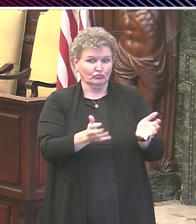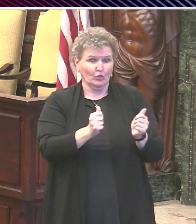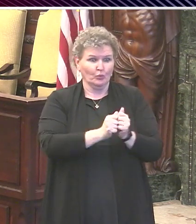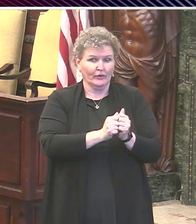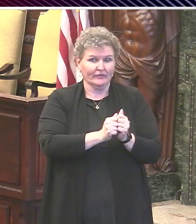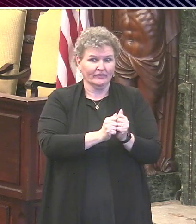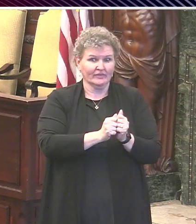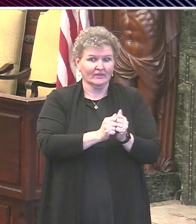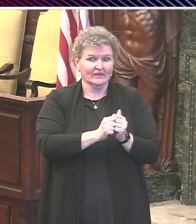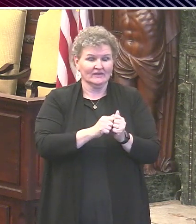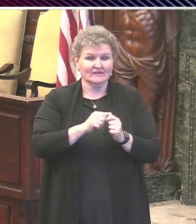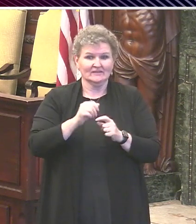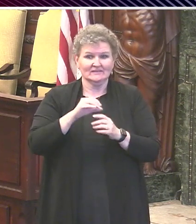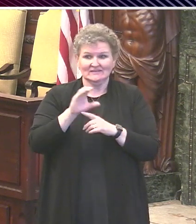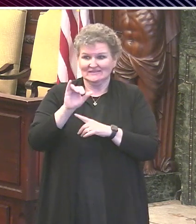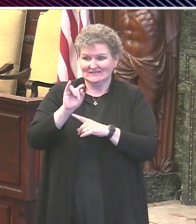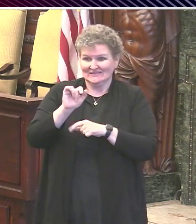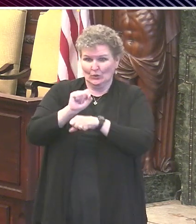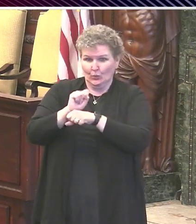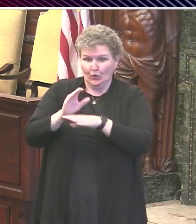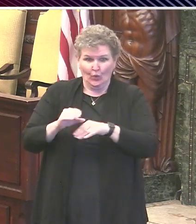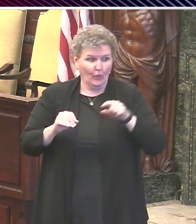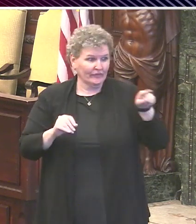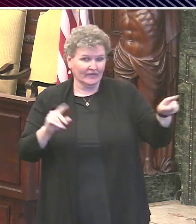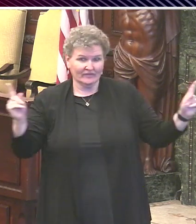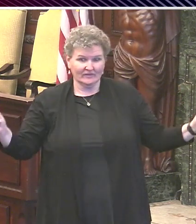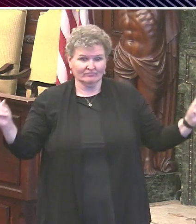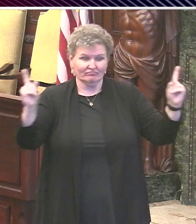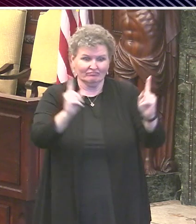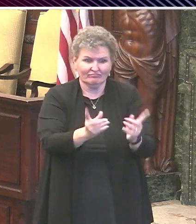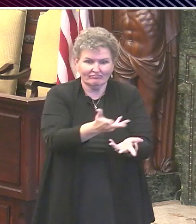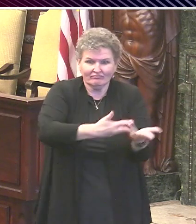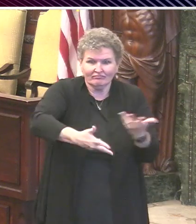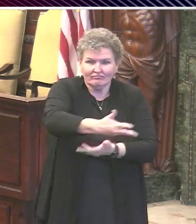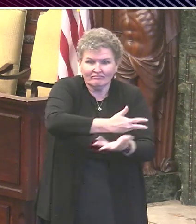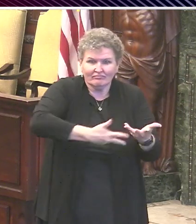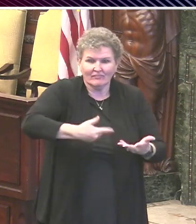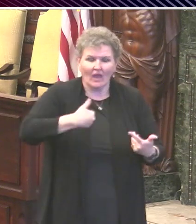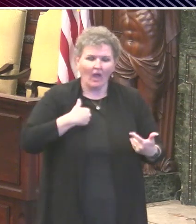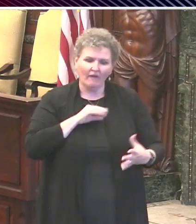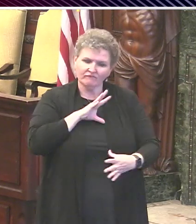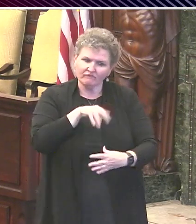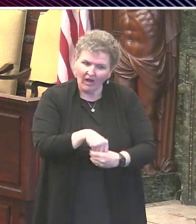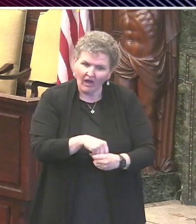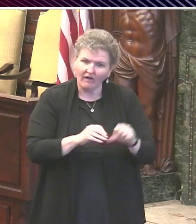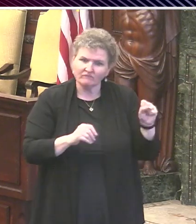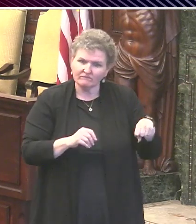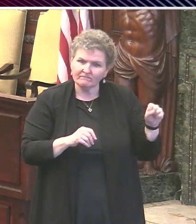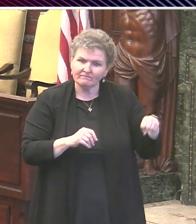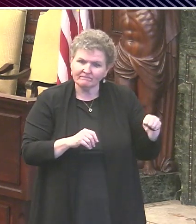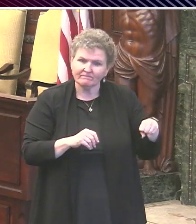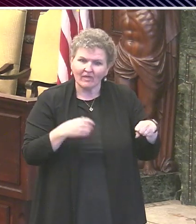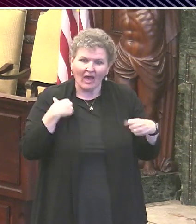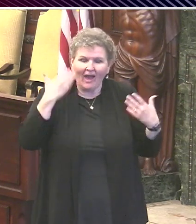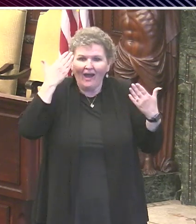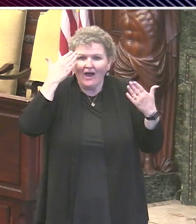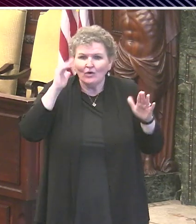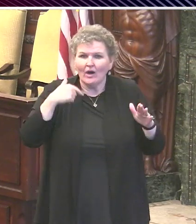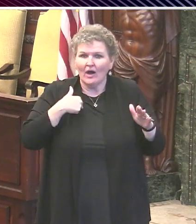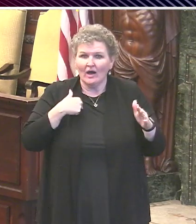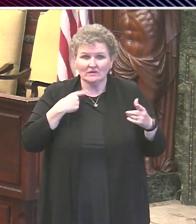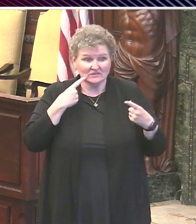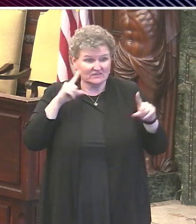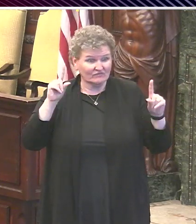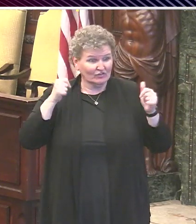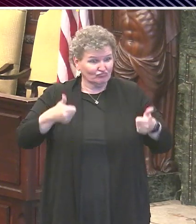city, and the people leading the protest. I think that myself, I don't know whether or not I'll be successful, but